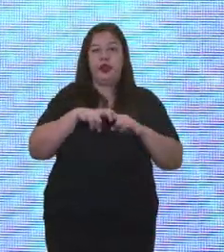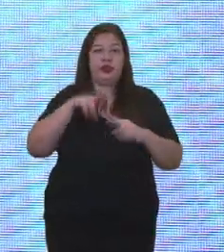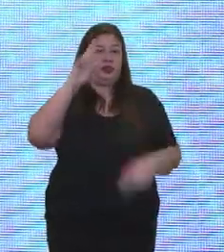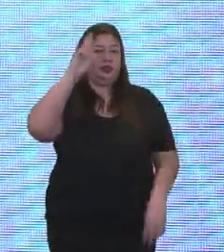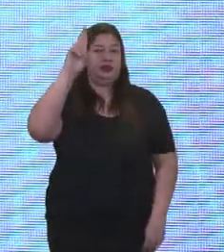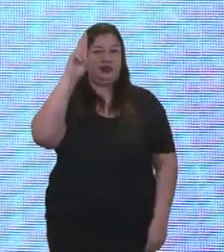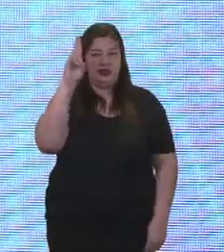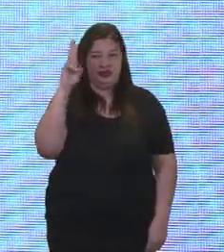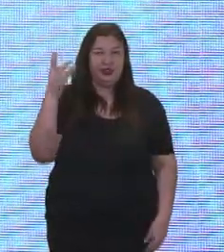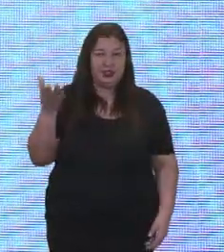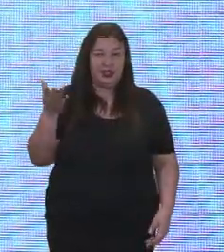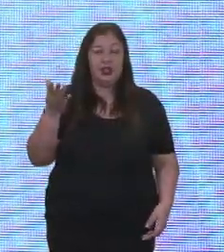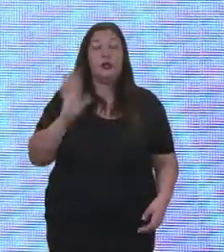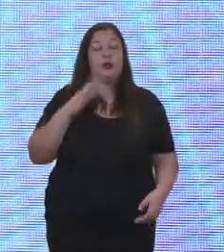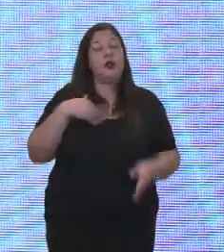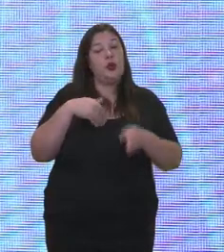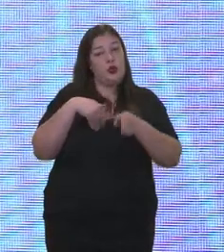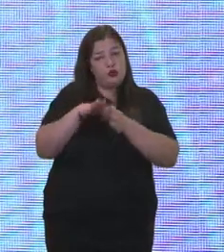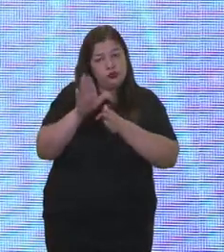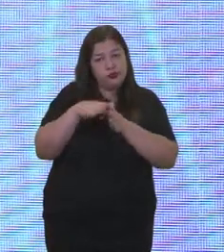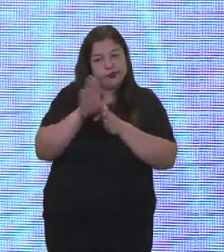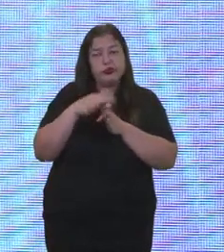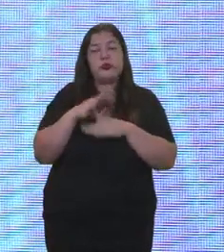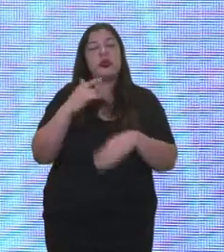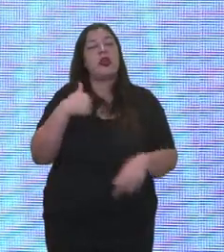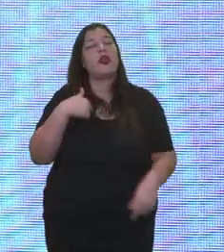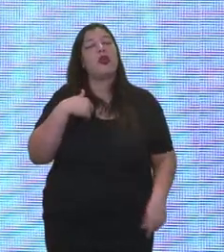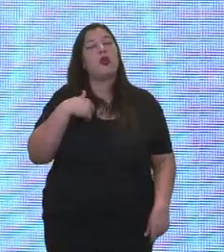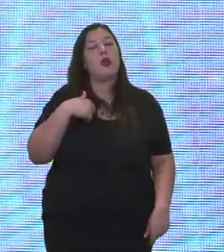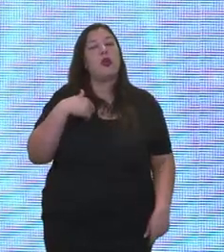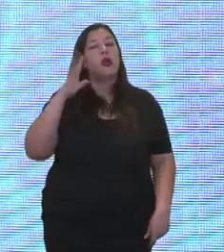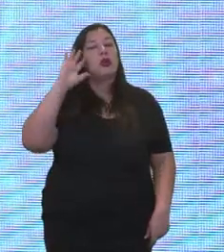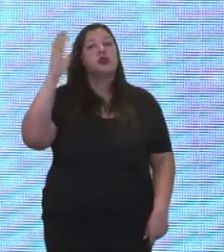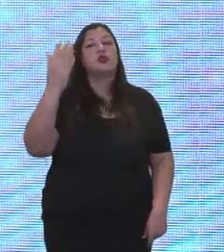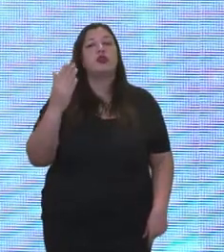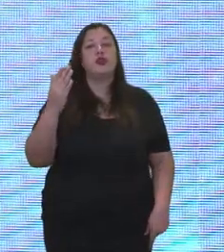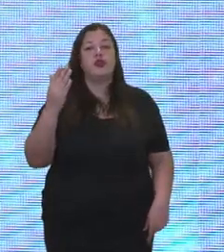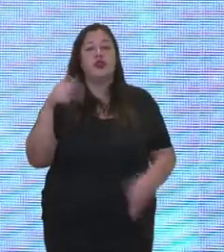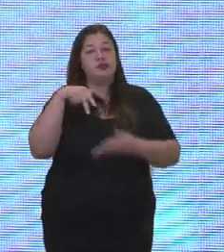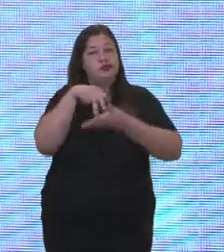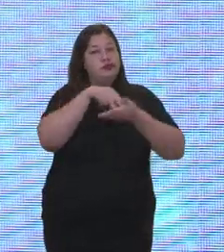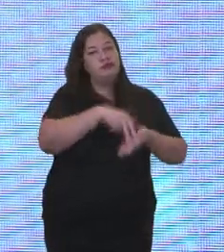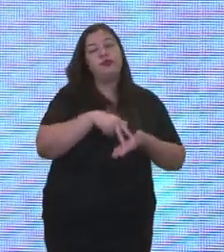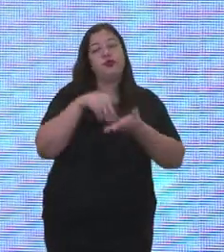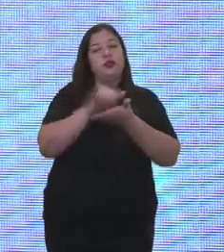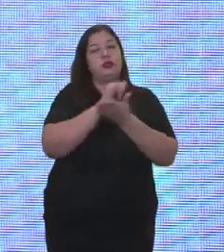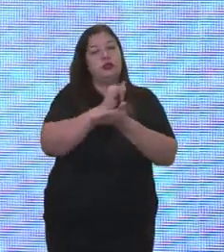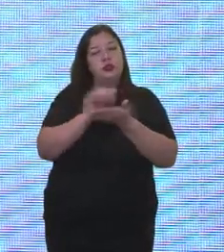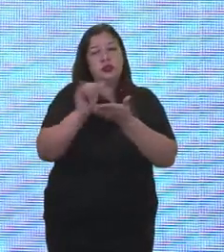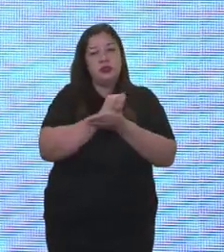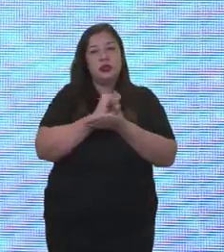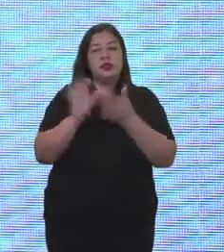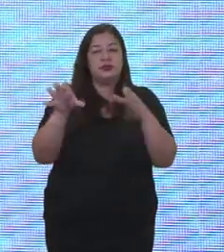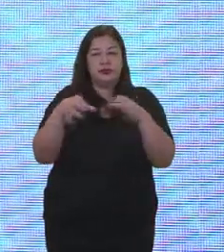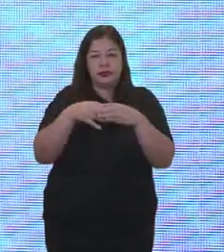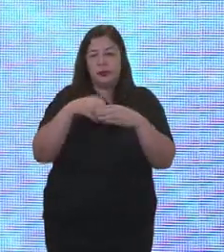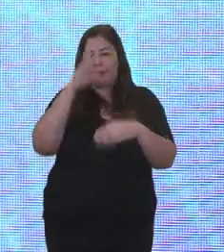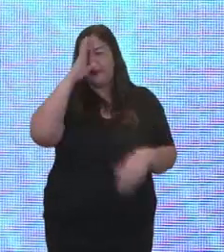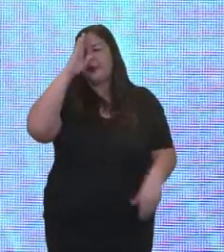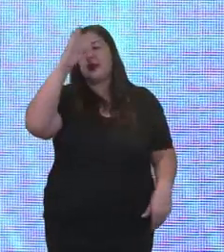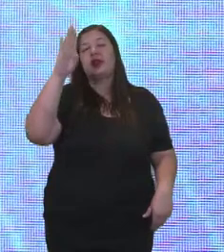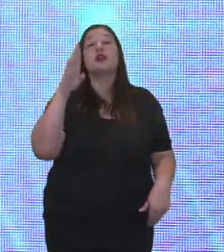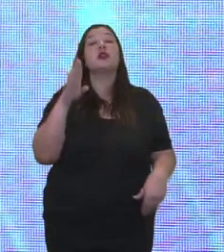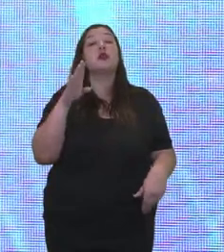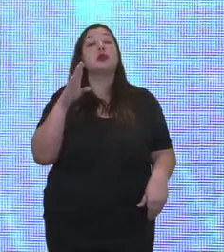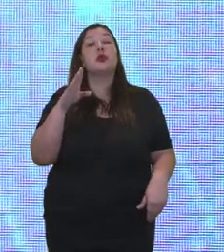sitting in leadership seats. So as an advisor, I decided to act strategically